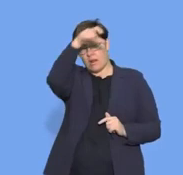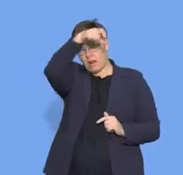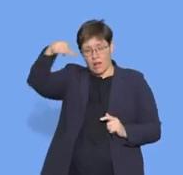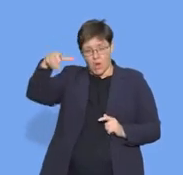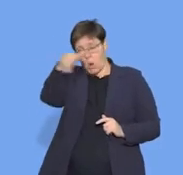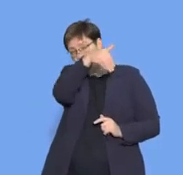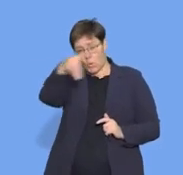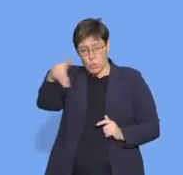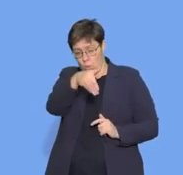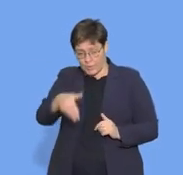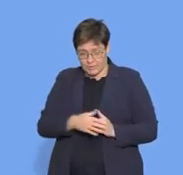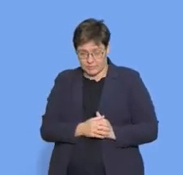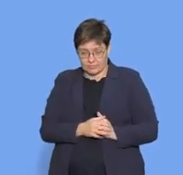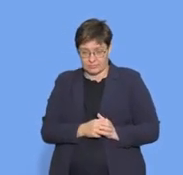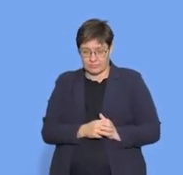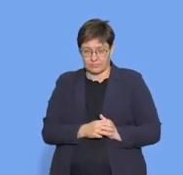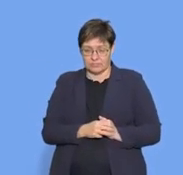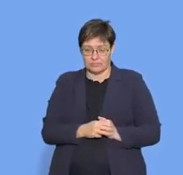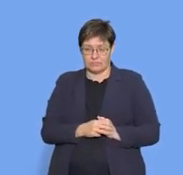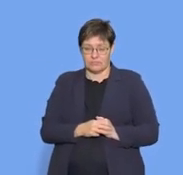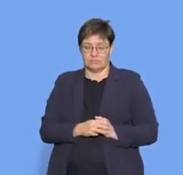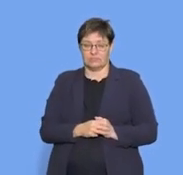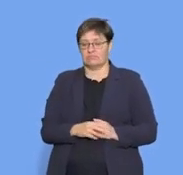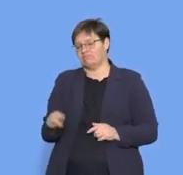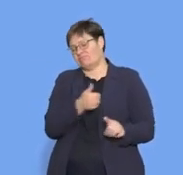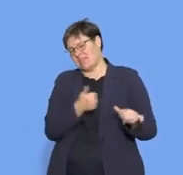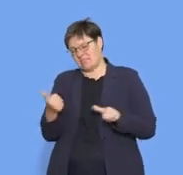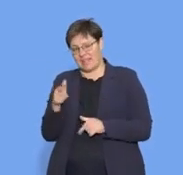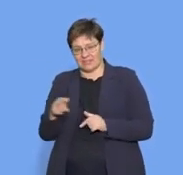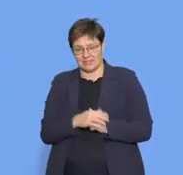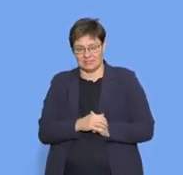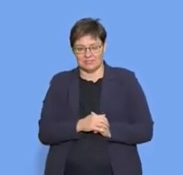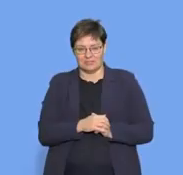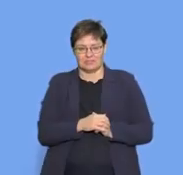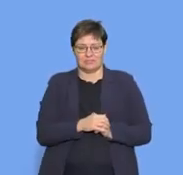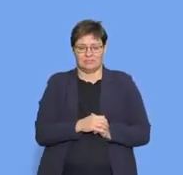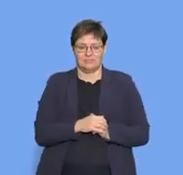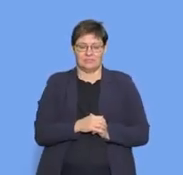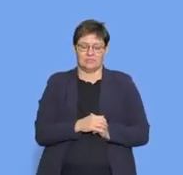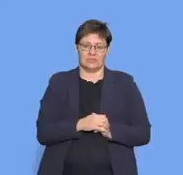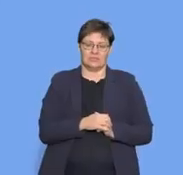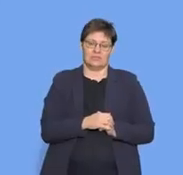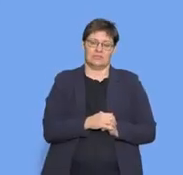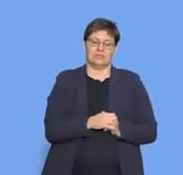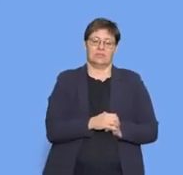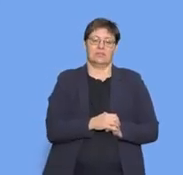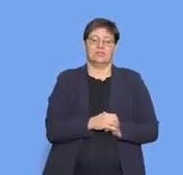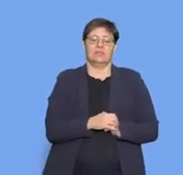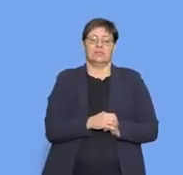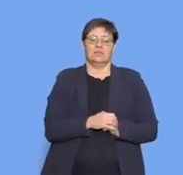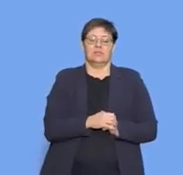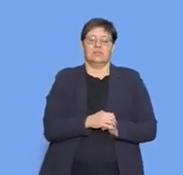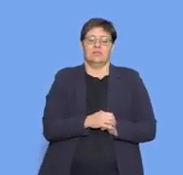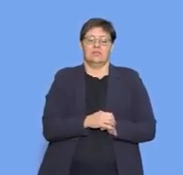which rectangle will actually be the one that's open on top. Let's go back to the board.